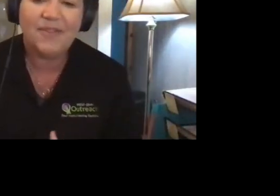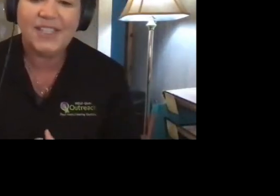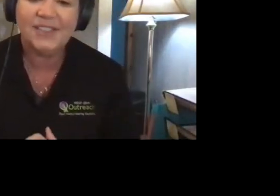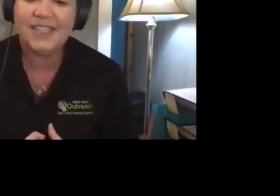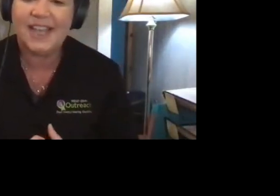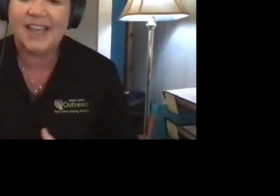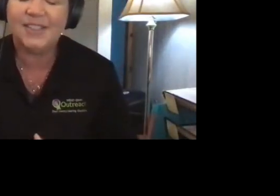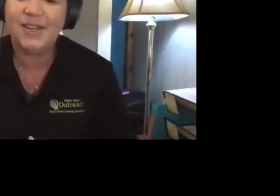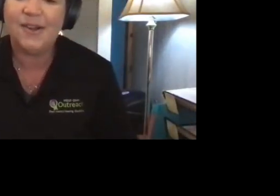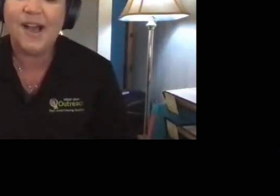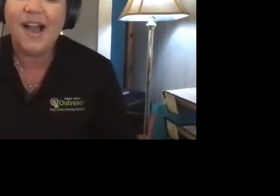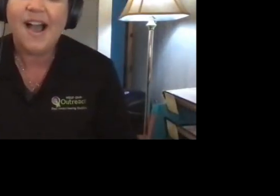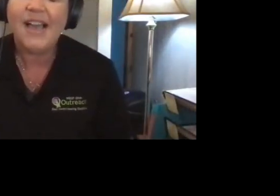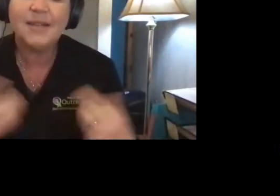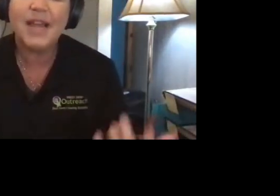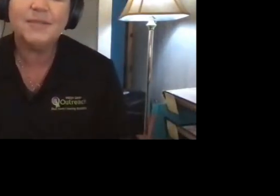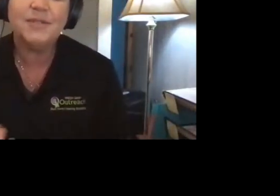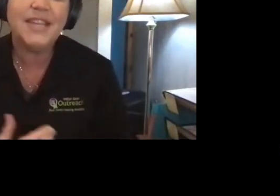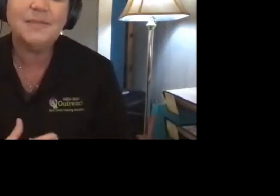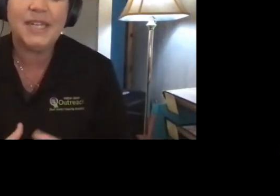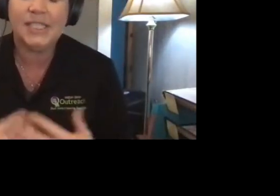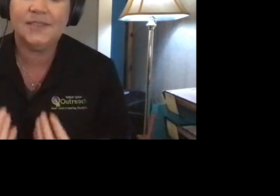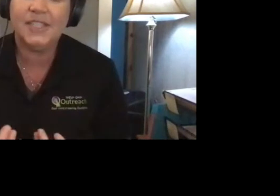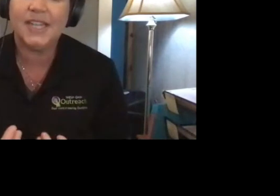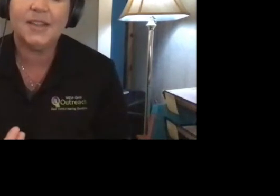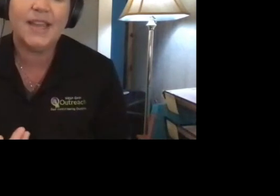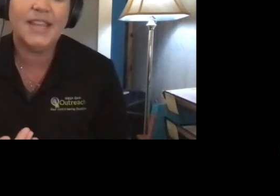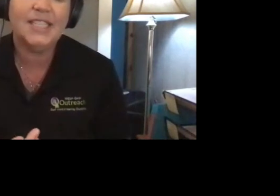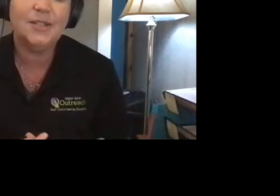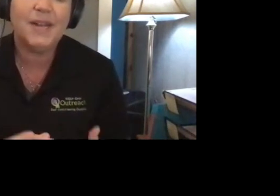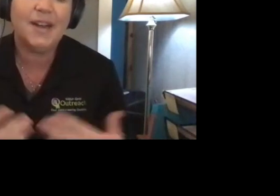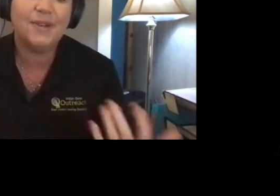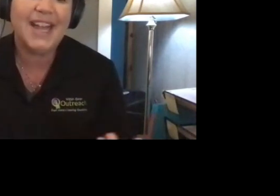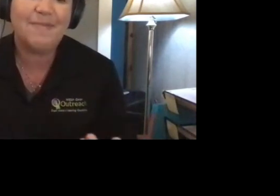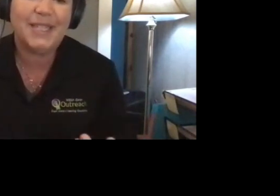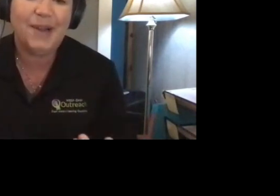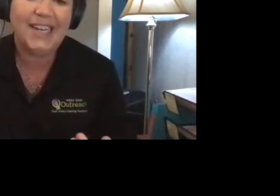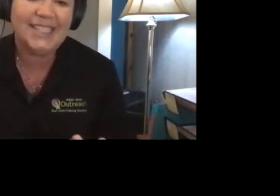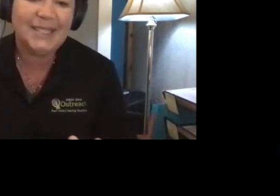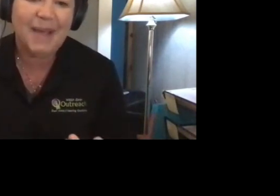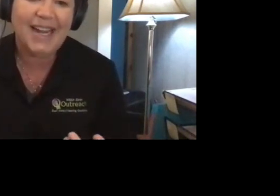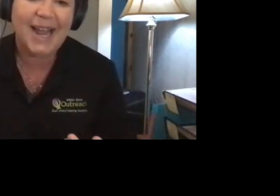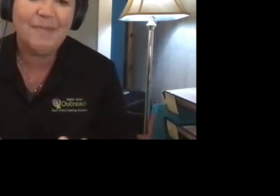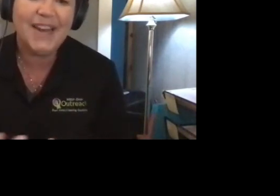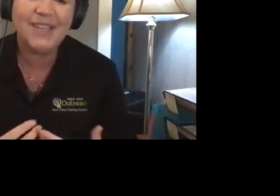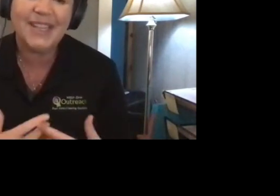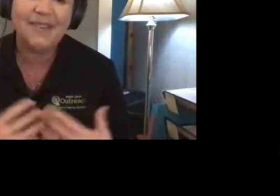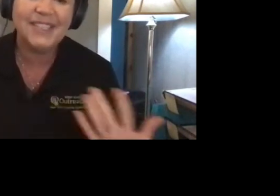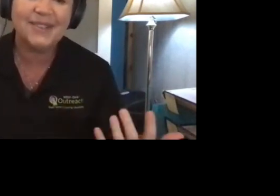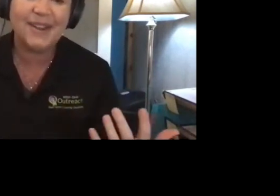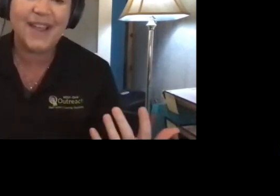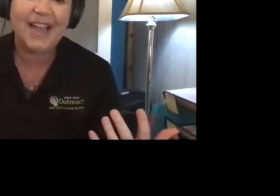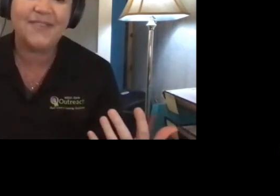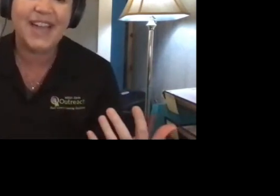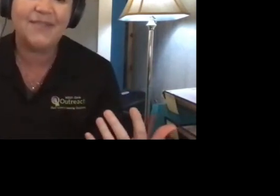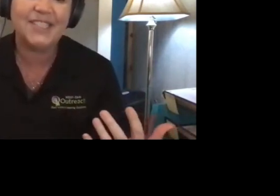of the professionals has asked, I sometimes do things because it just feels like the right thing to do, but I don't really have best practice to back it up. And I would love to